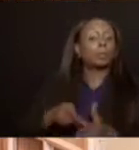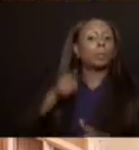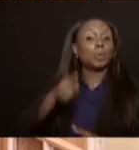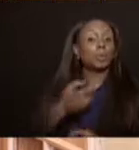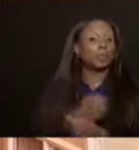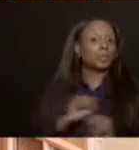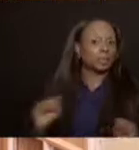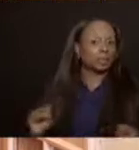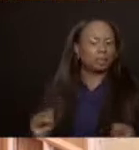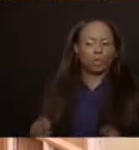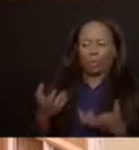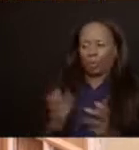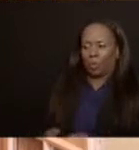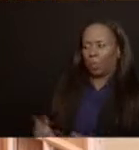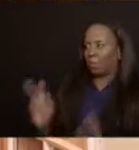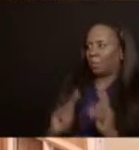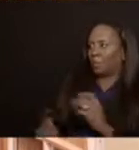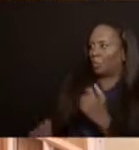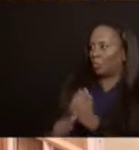each other at risk.